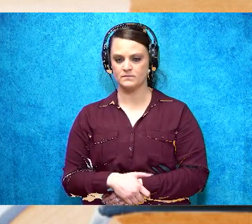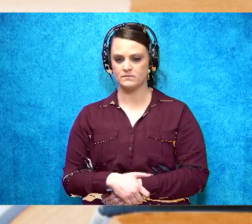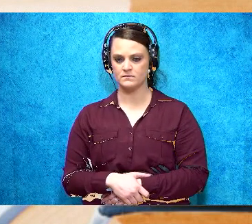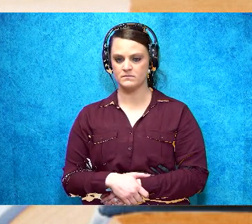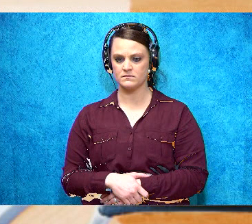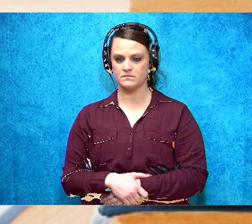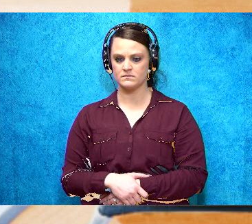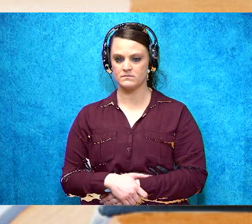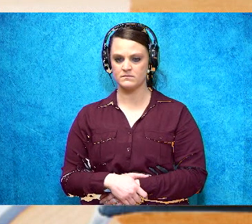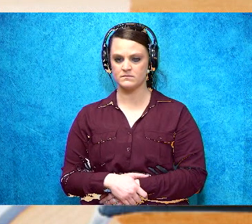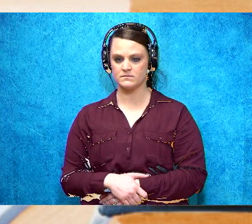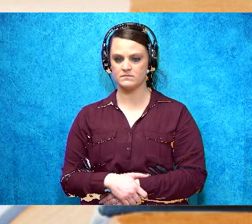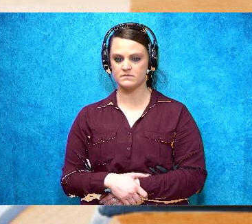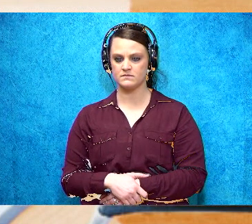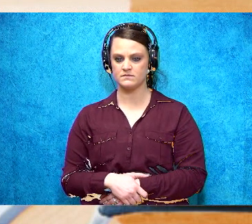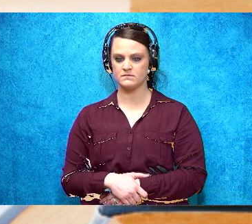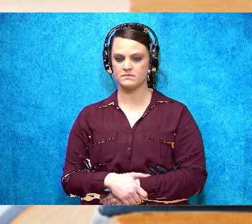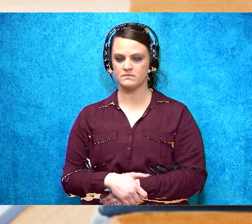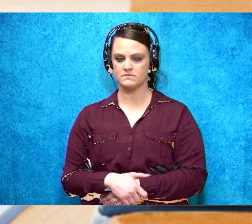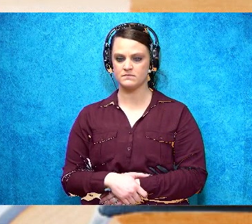this